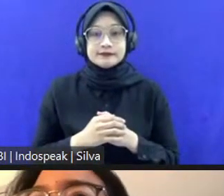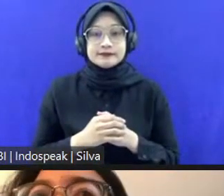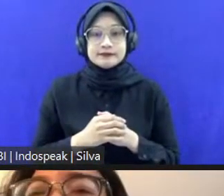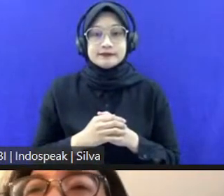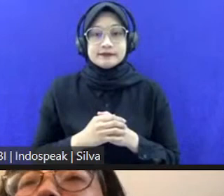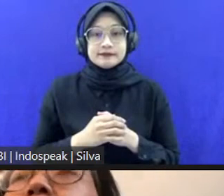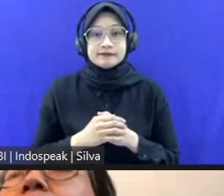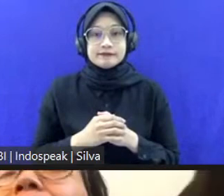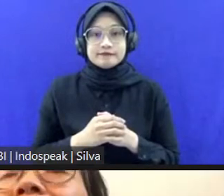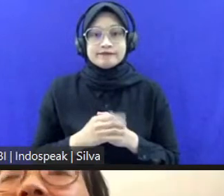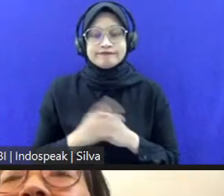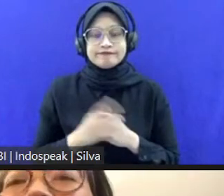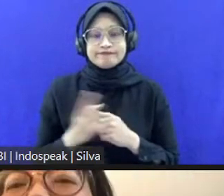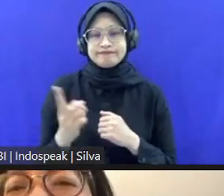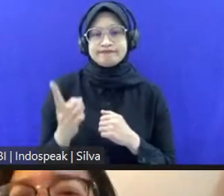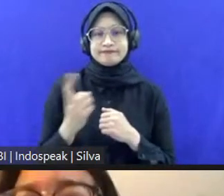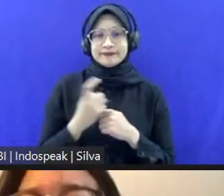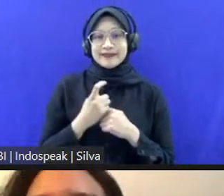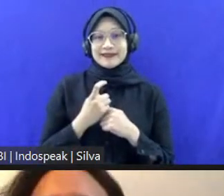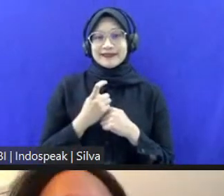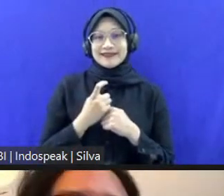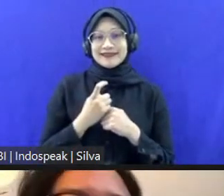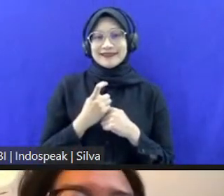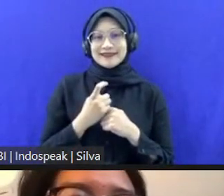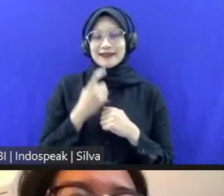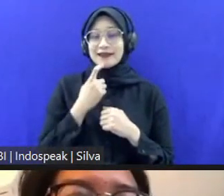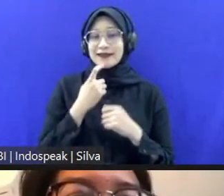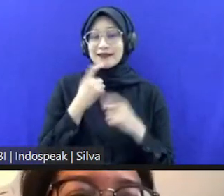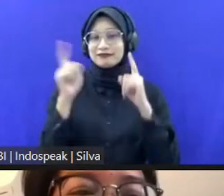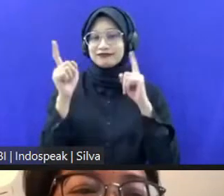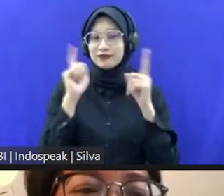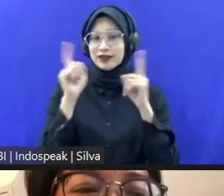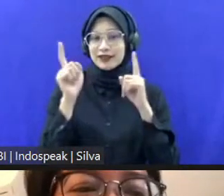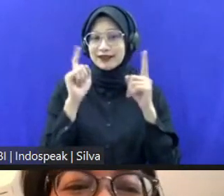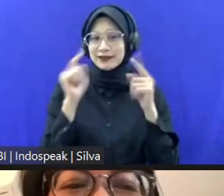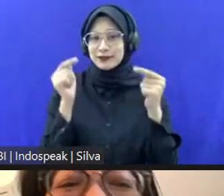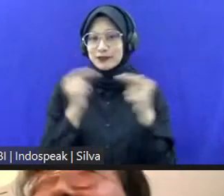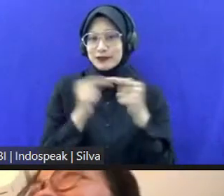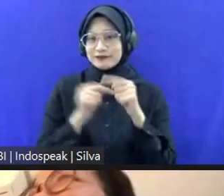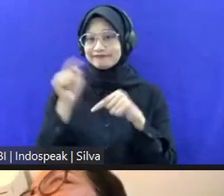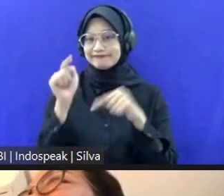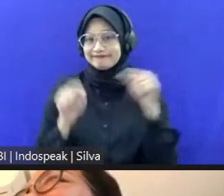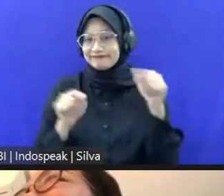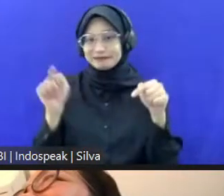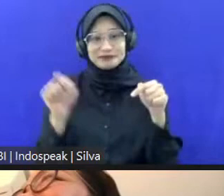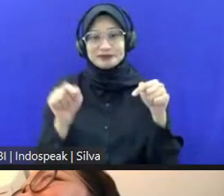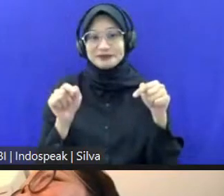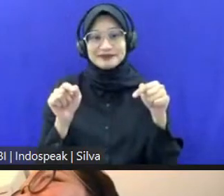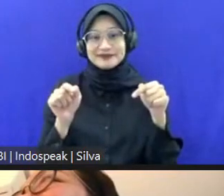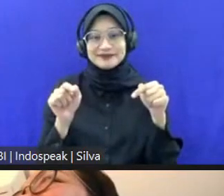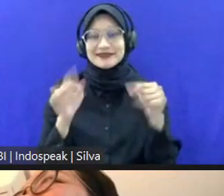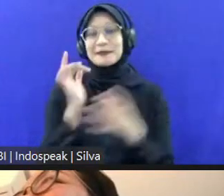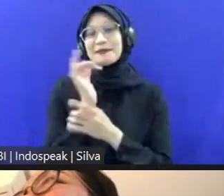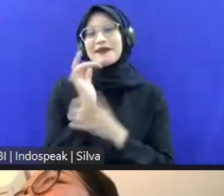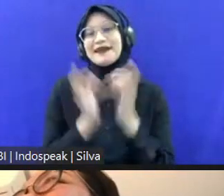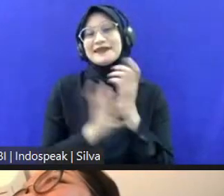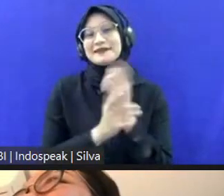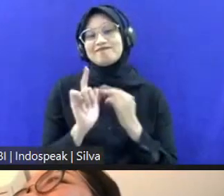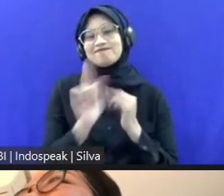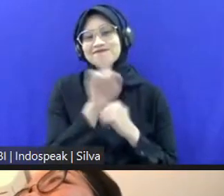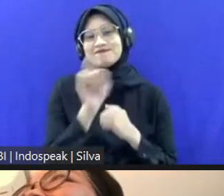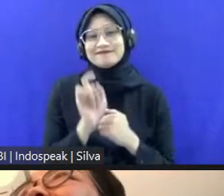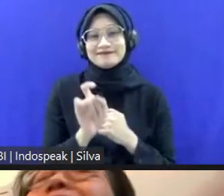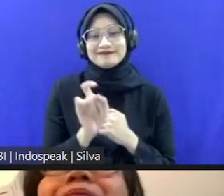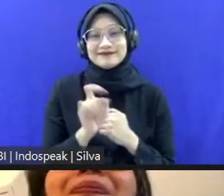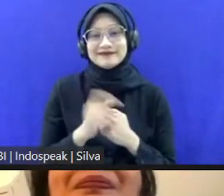Asking me about the politics of statistics is a dangerous question.